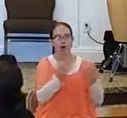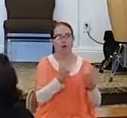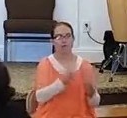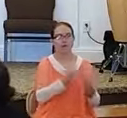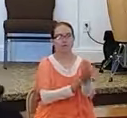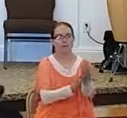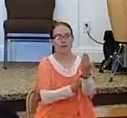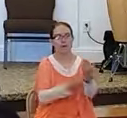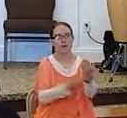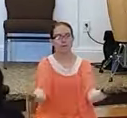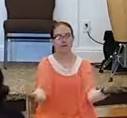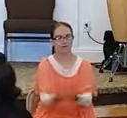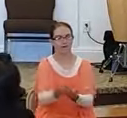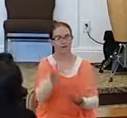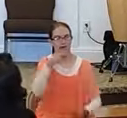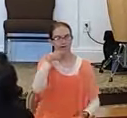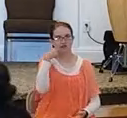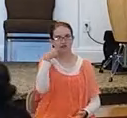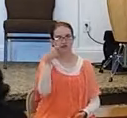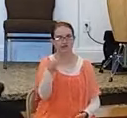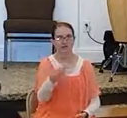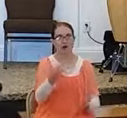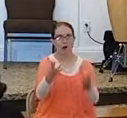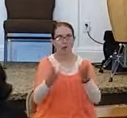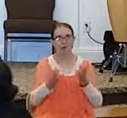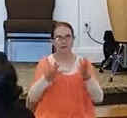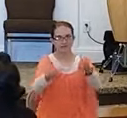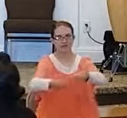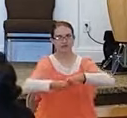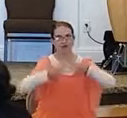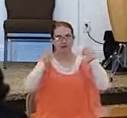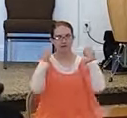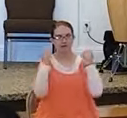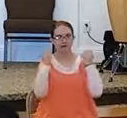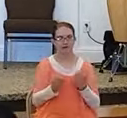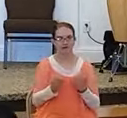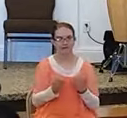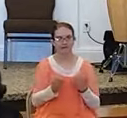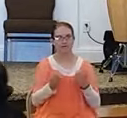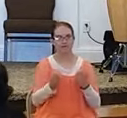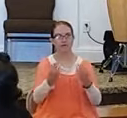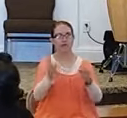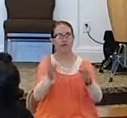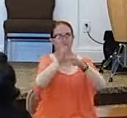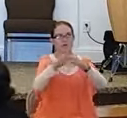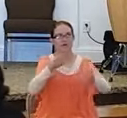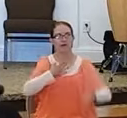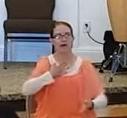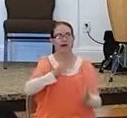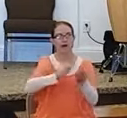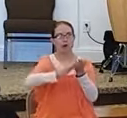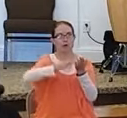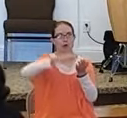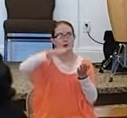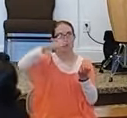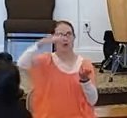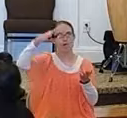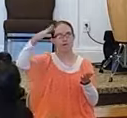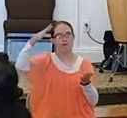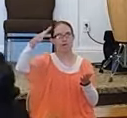morning in this house, and he's saying, I want to take what you've got, and I want to use it for my glory.